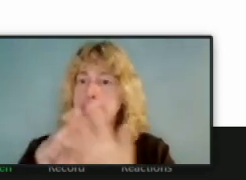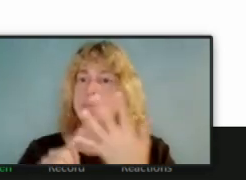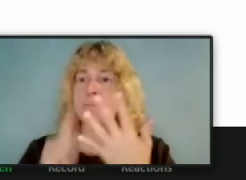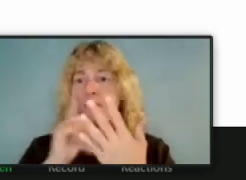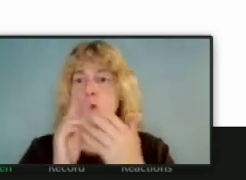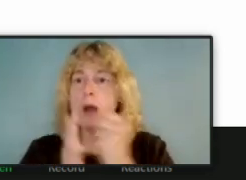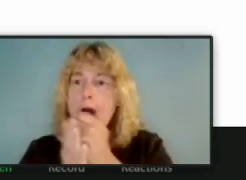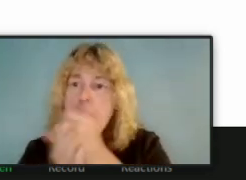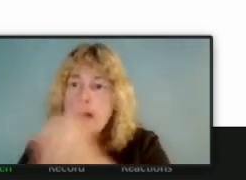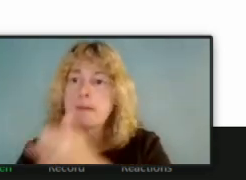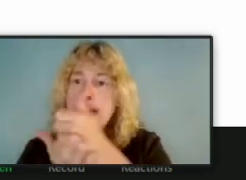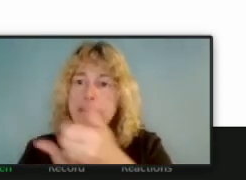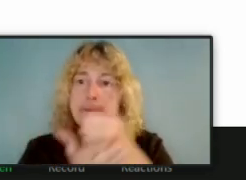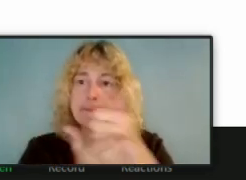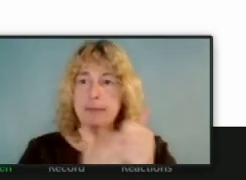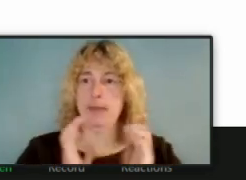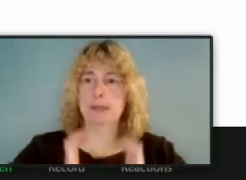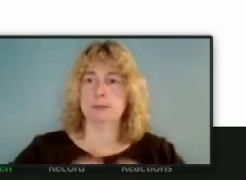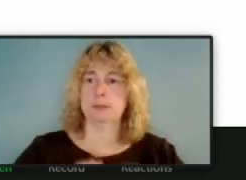slide.